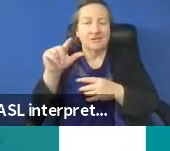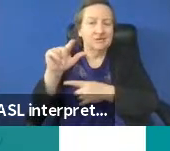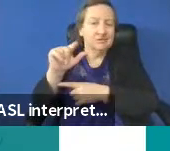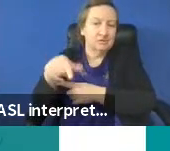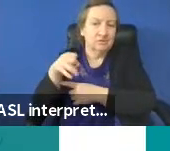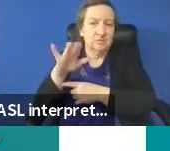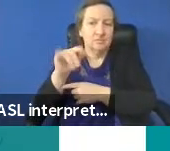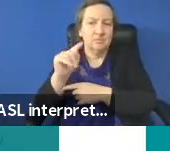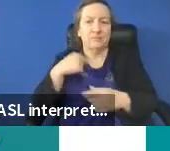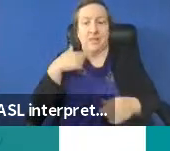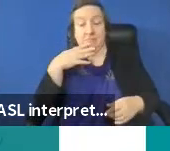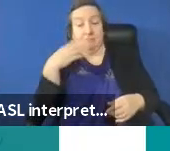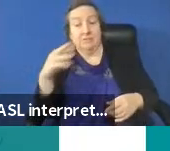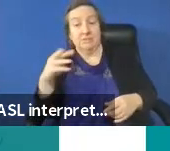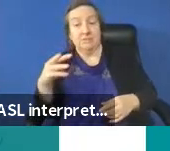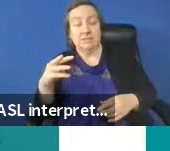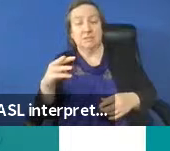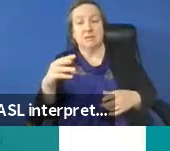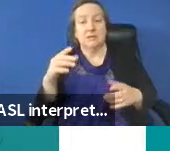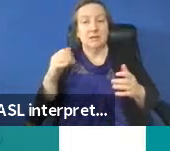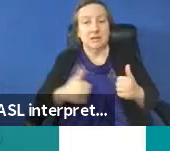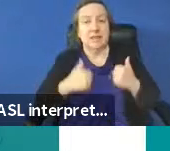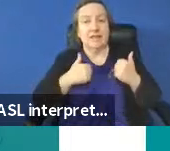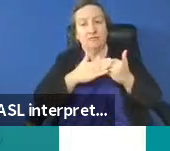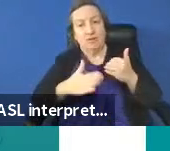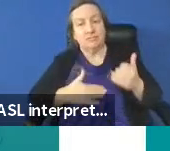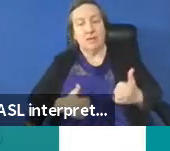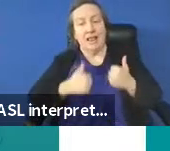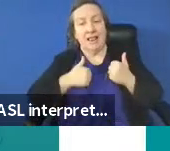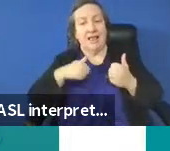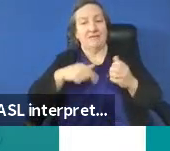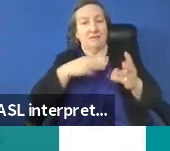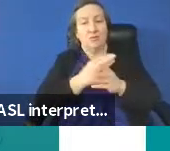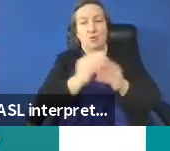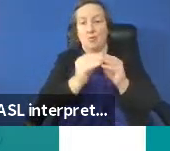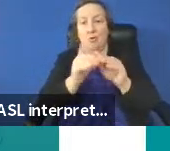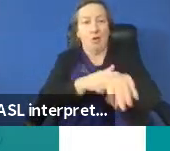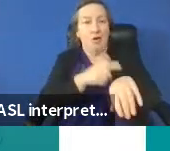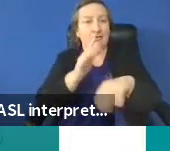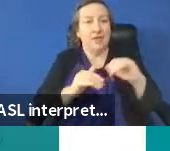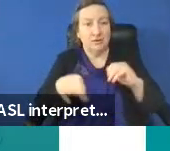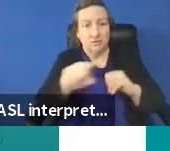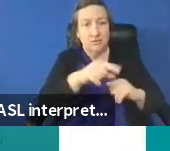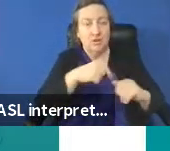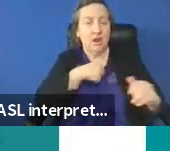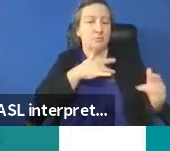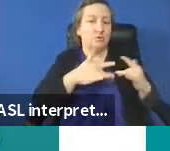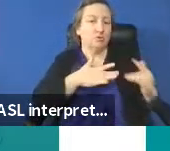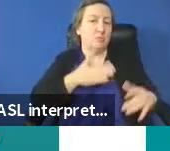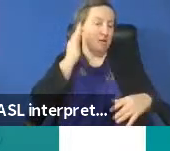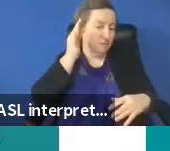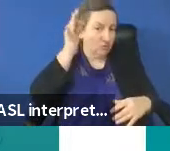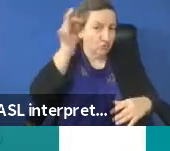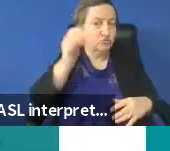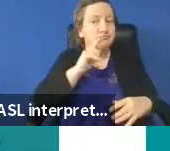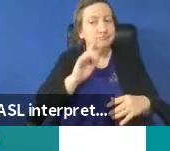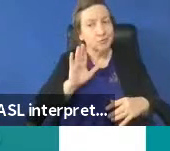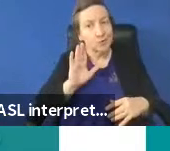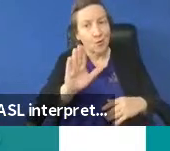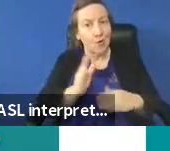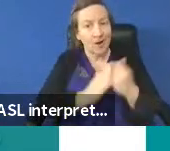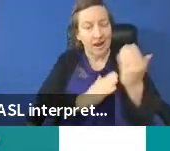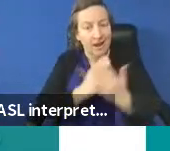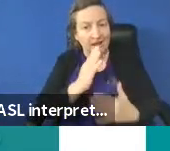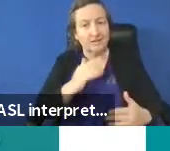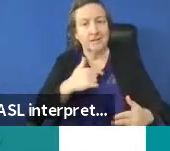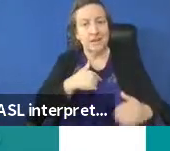old and have to live the rest of my life in this world longer than any of you. I'm concerned because my future is quite literally in your hands, and I